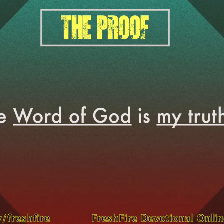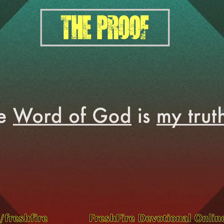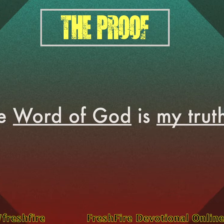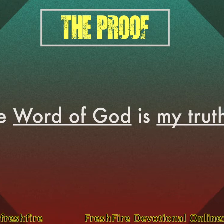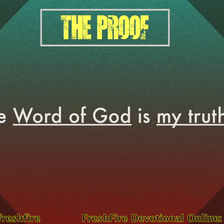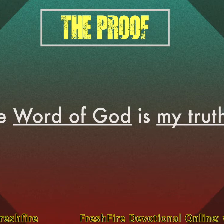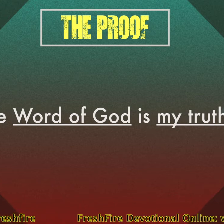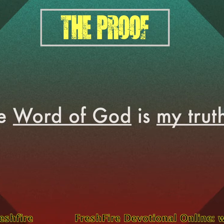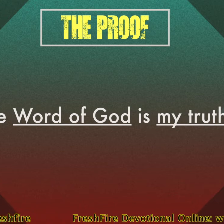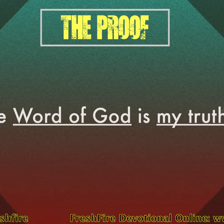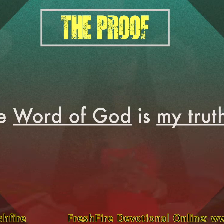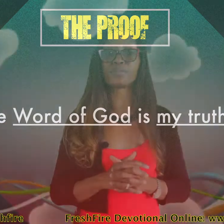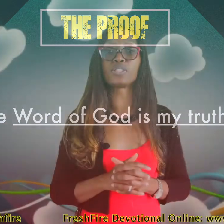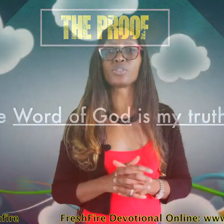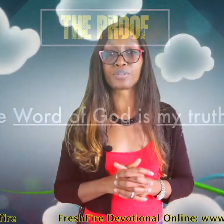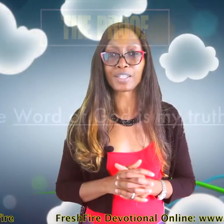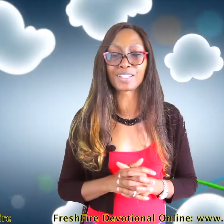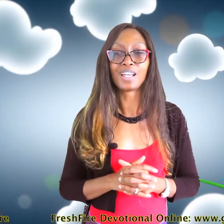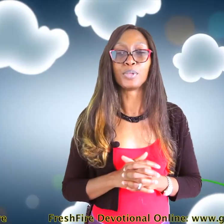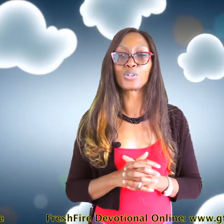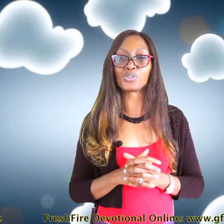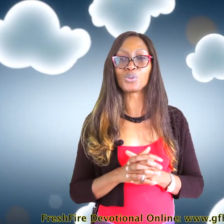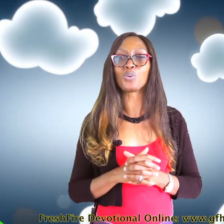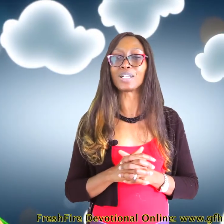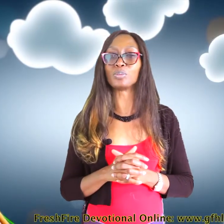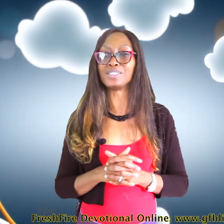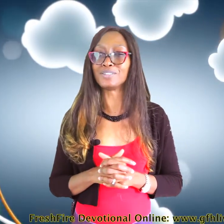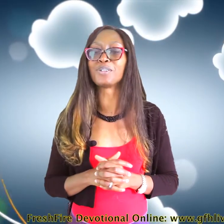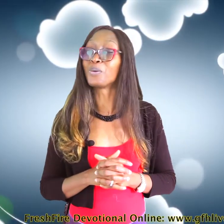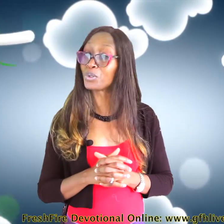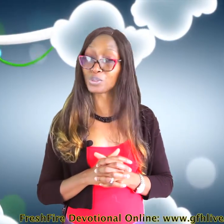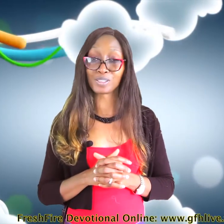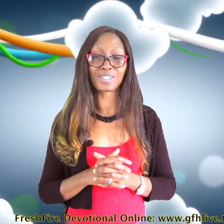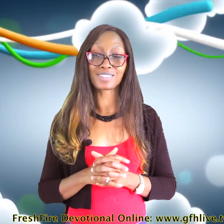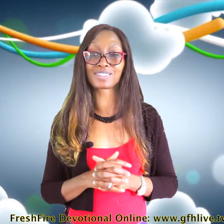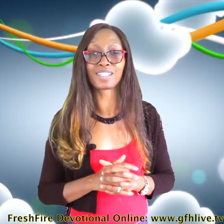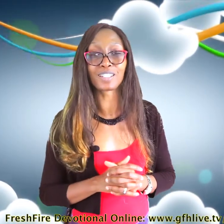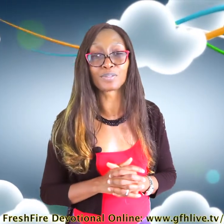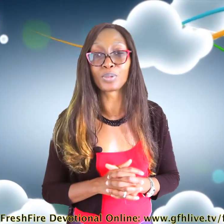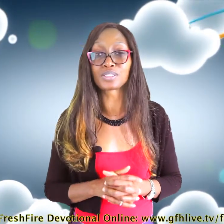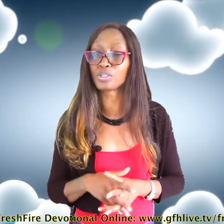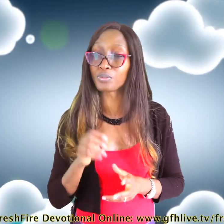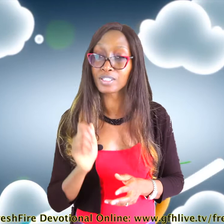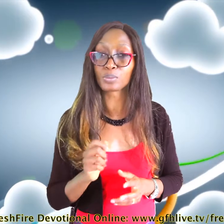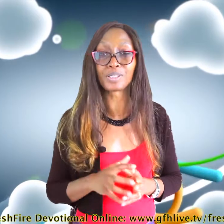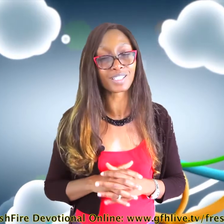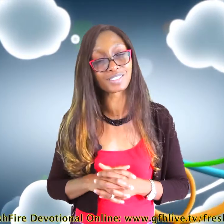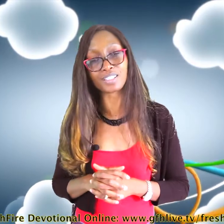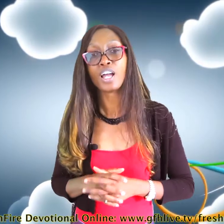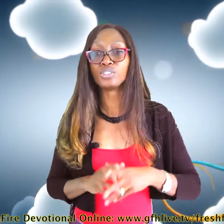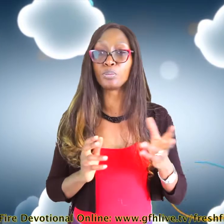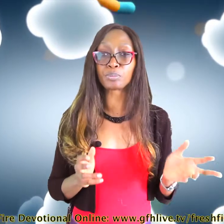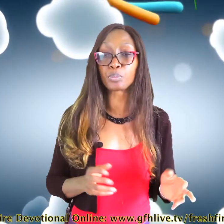that when you are asked, you can defend your faith because you know why you believe what you believe. Yes, dear influencer, your faith will